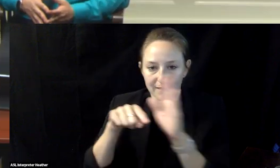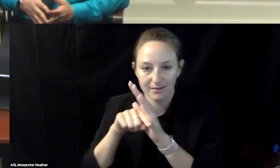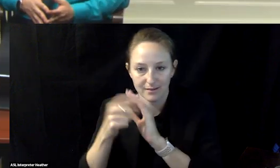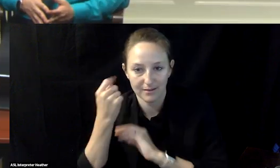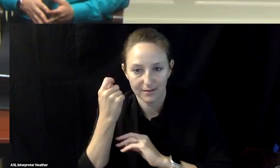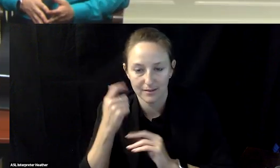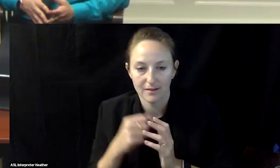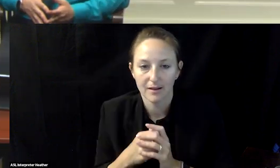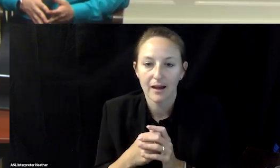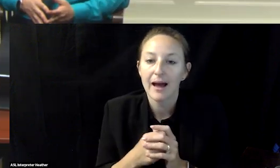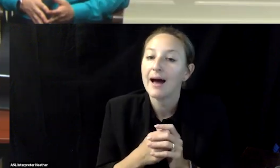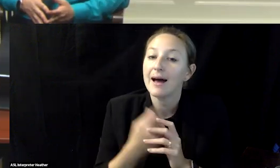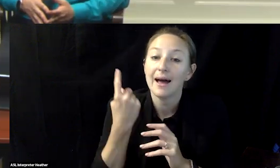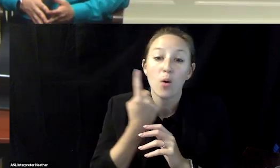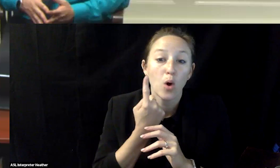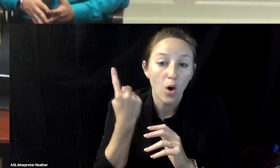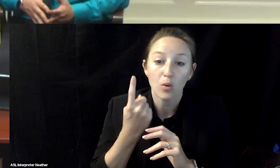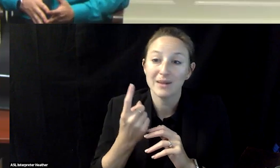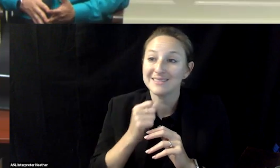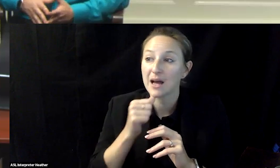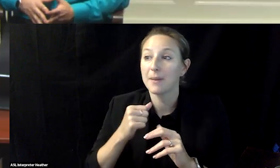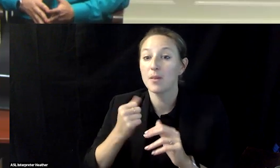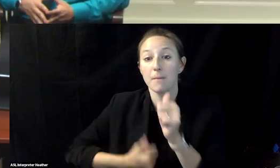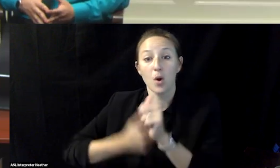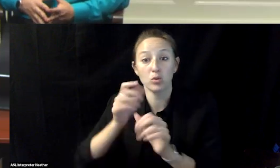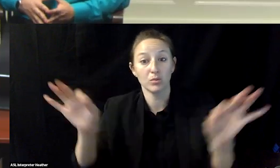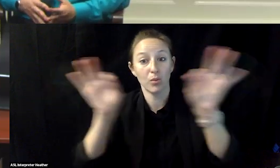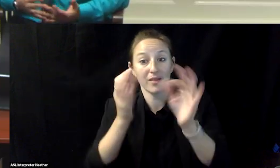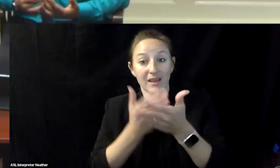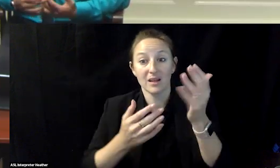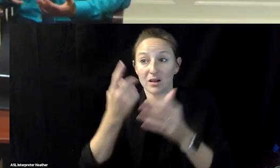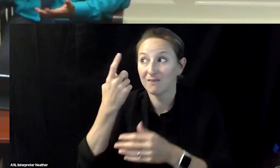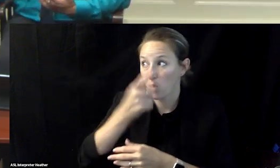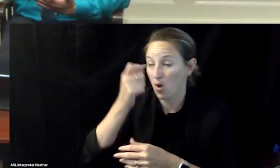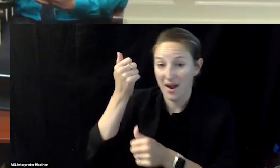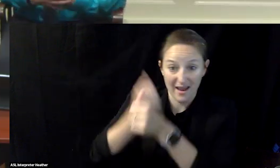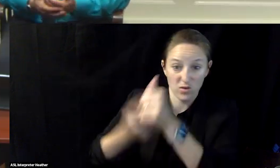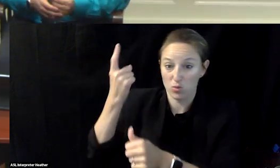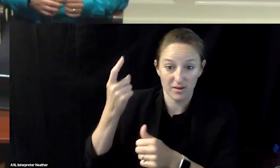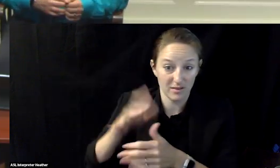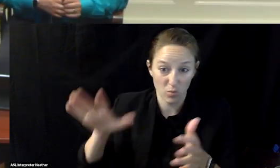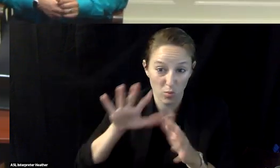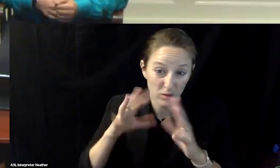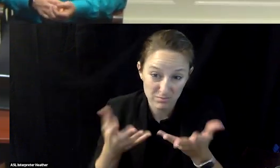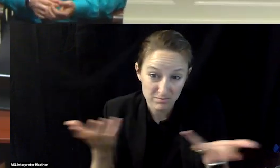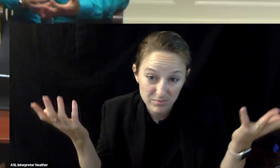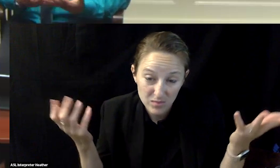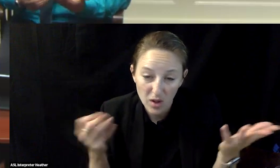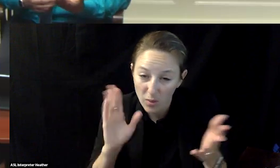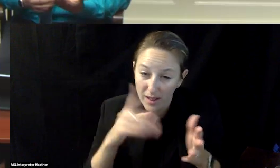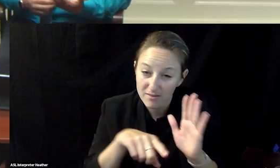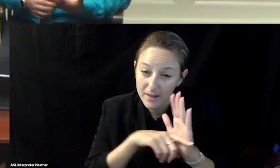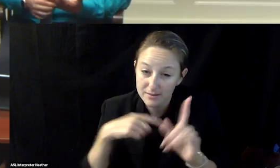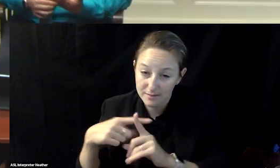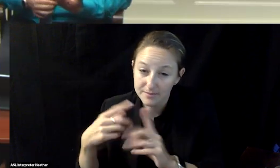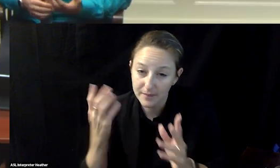never going to be the most important thing to everyone. Sense. Last question before we pull in Janelle and Derek to